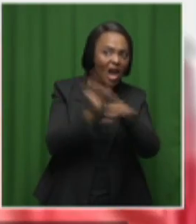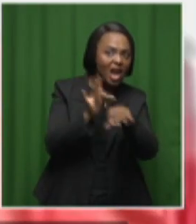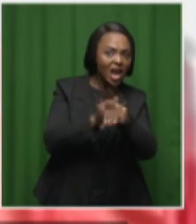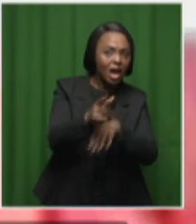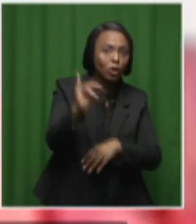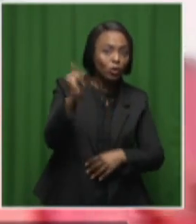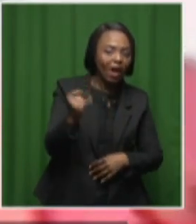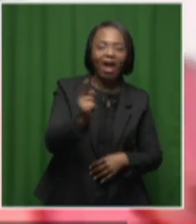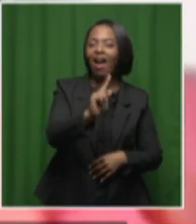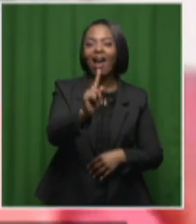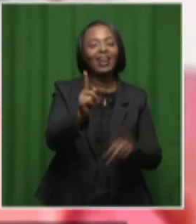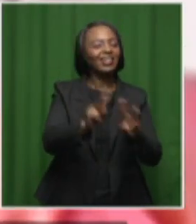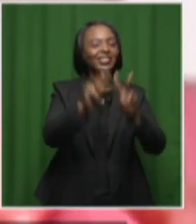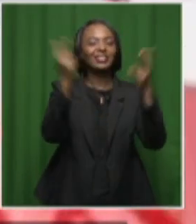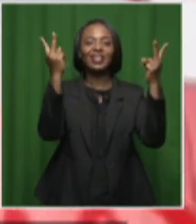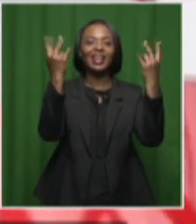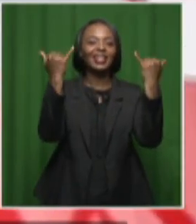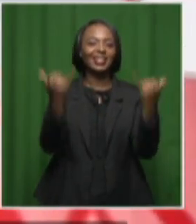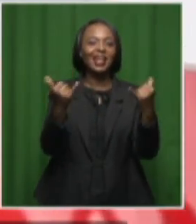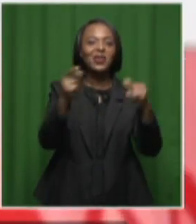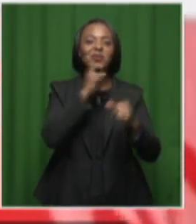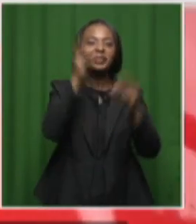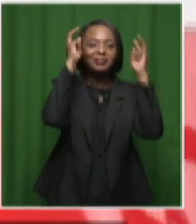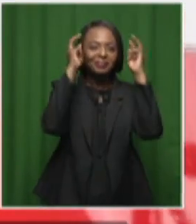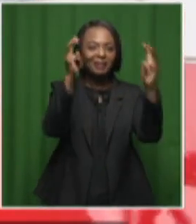just a different dimension. And I must say,